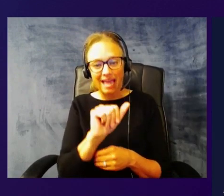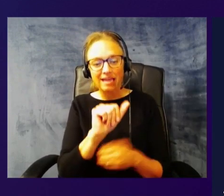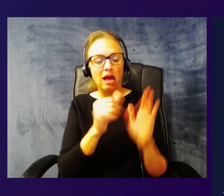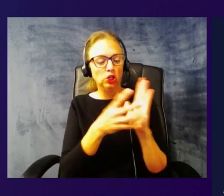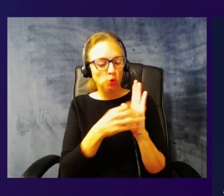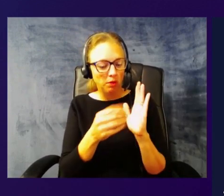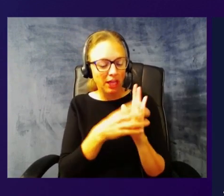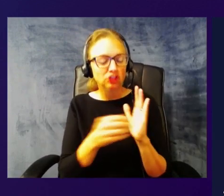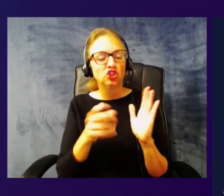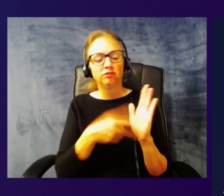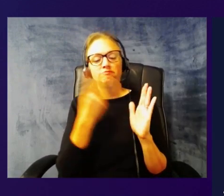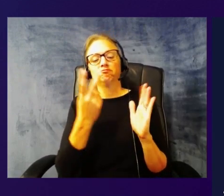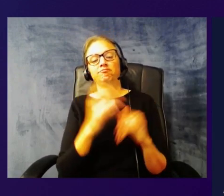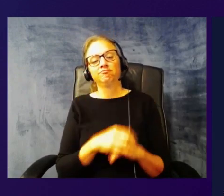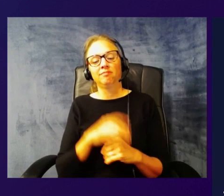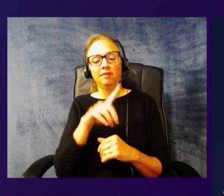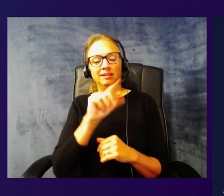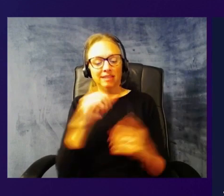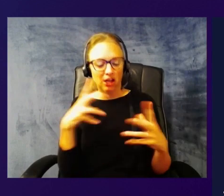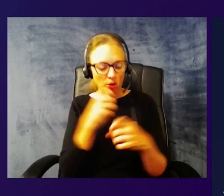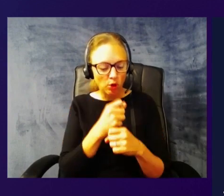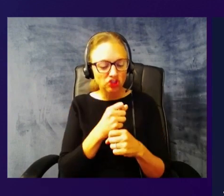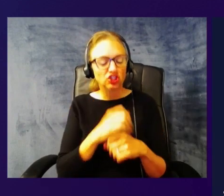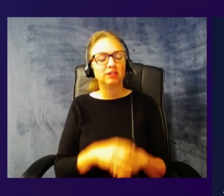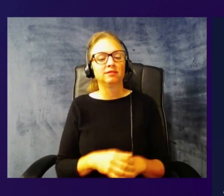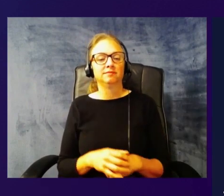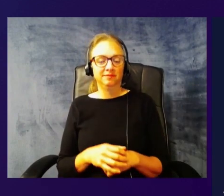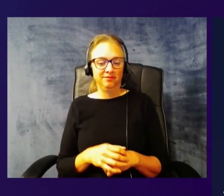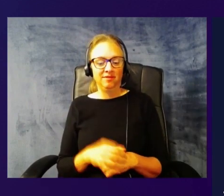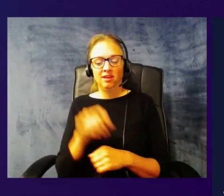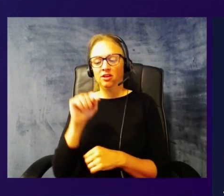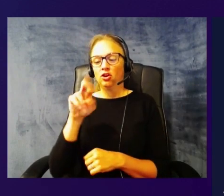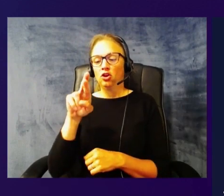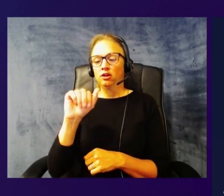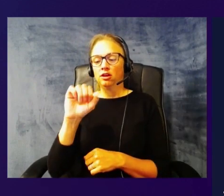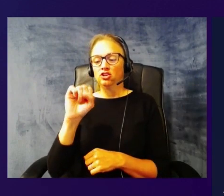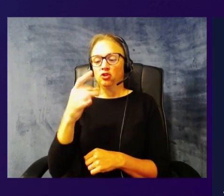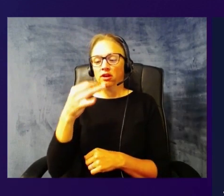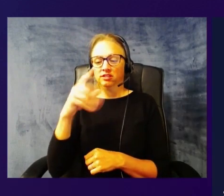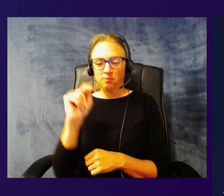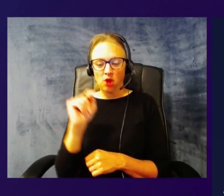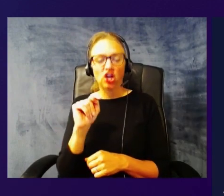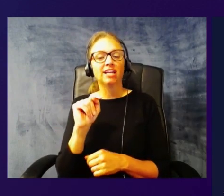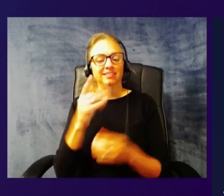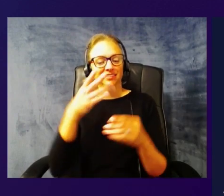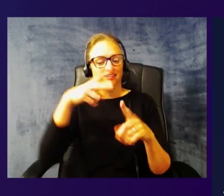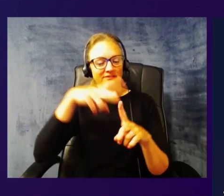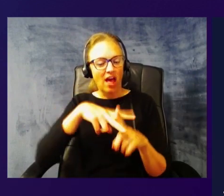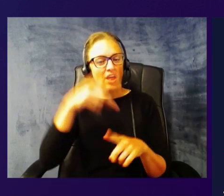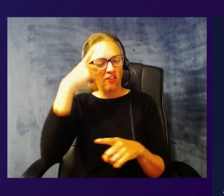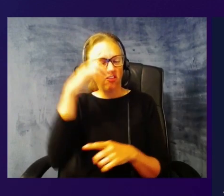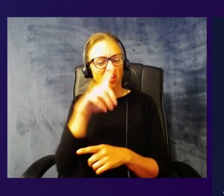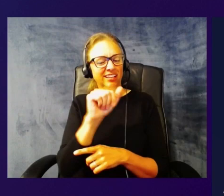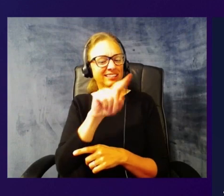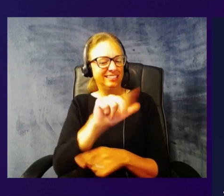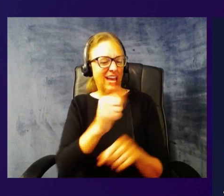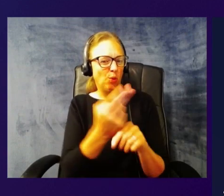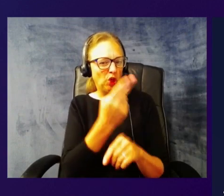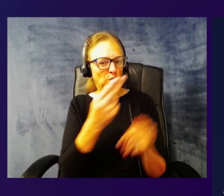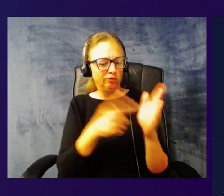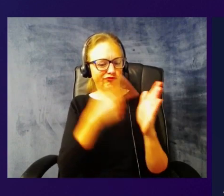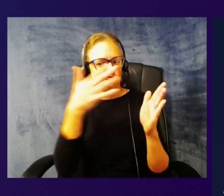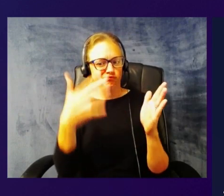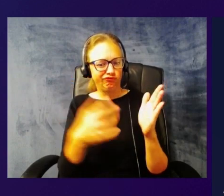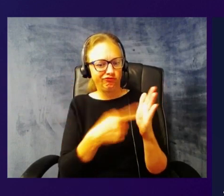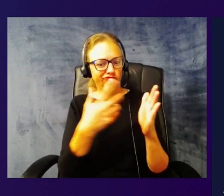data compression, and transparent file data tiering for data that is accessed less frequently. When deploying